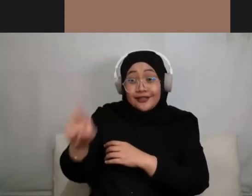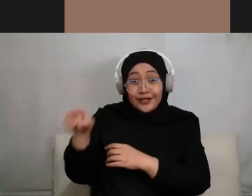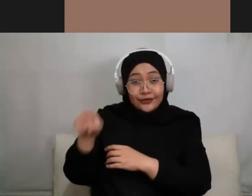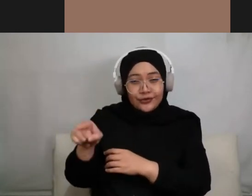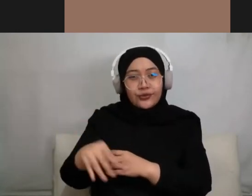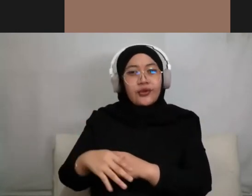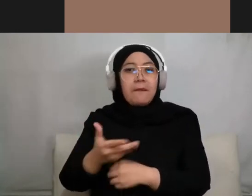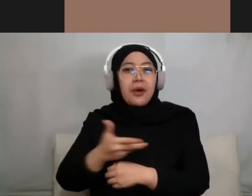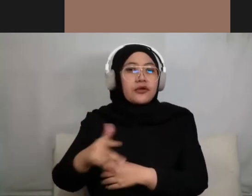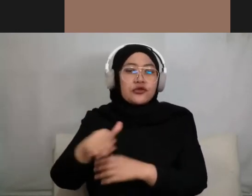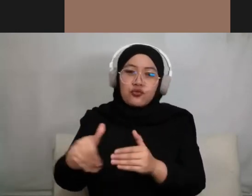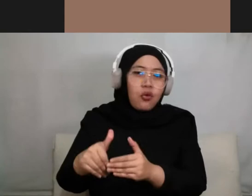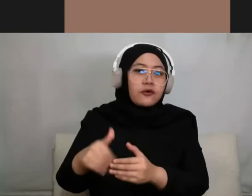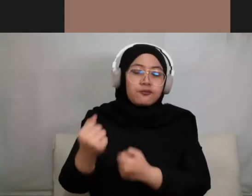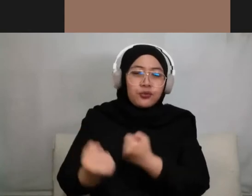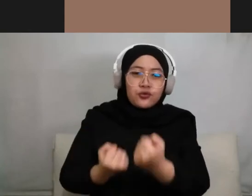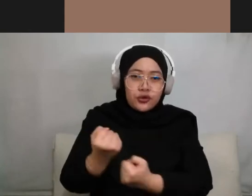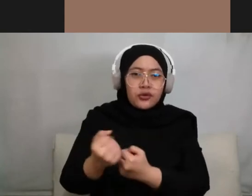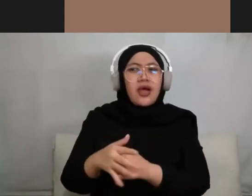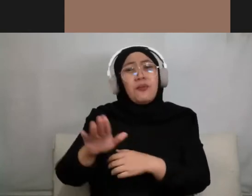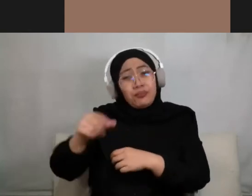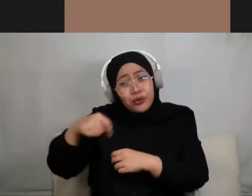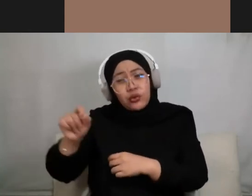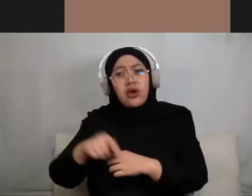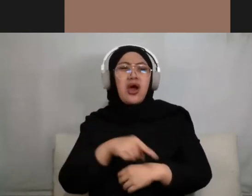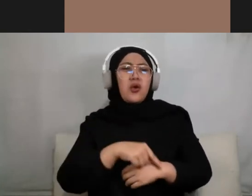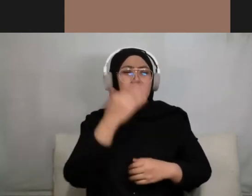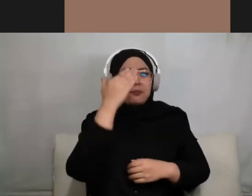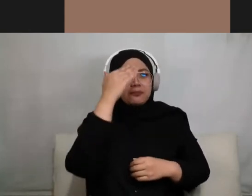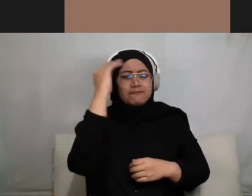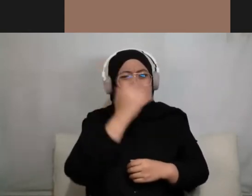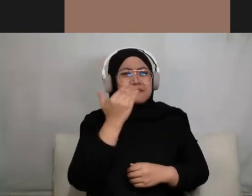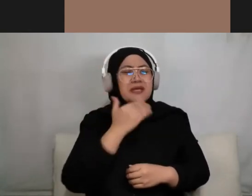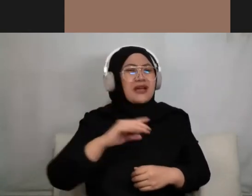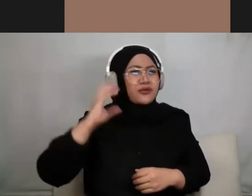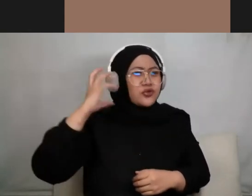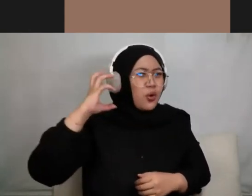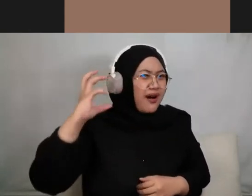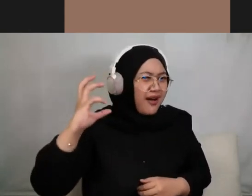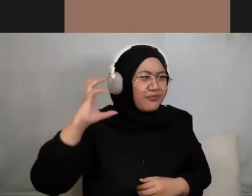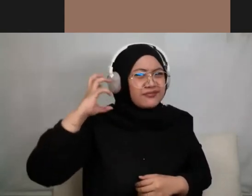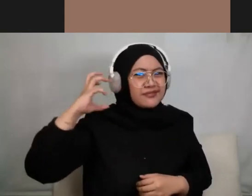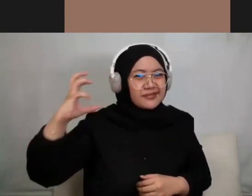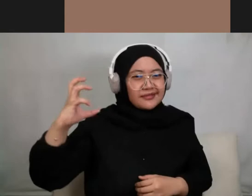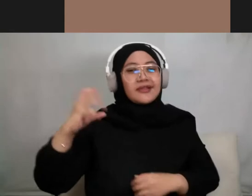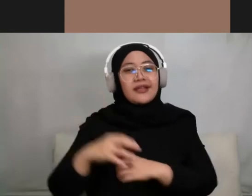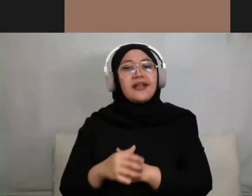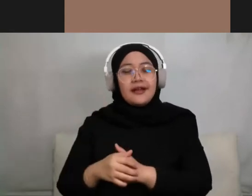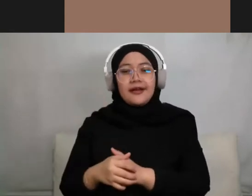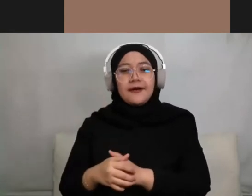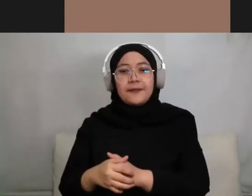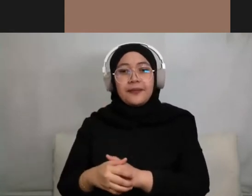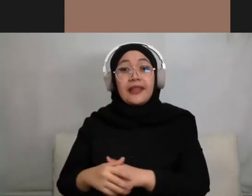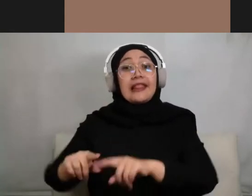always get afraid of it. But there is no issues. There are so many safety measures in the bus